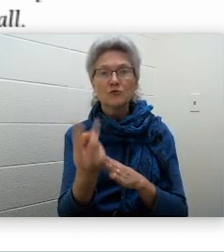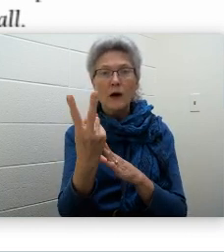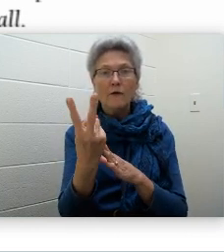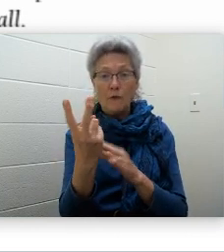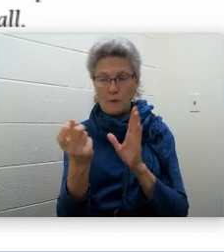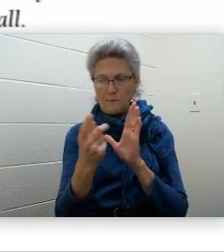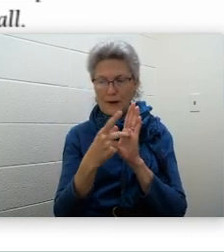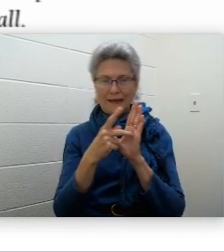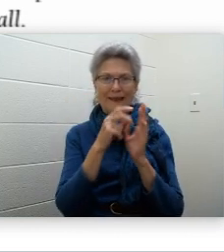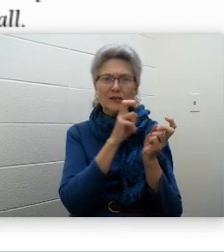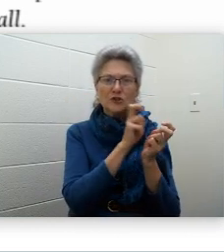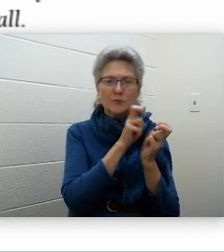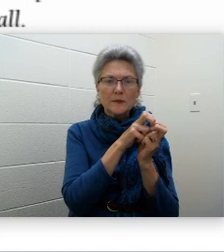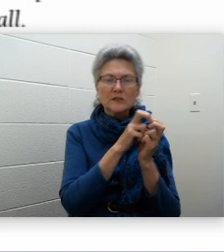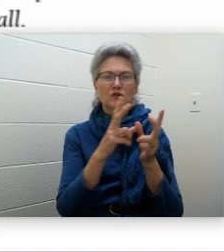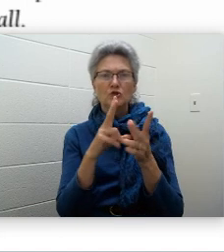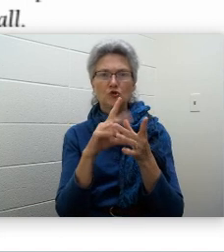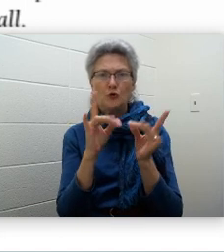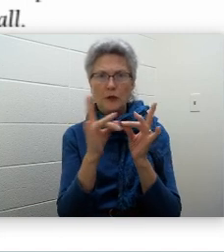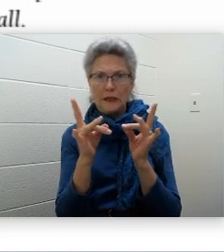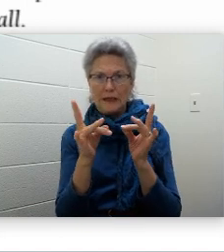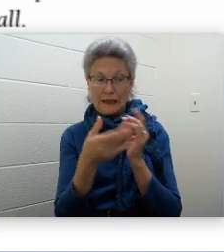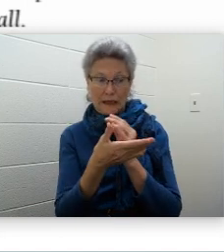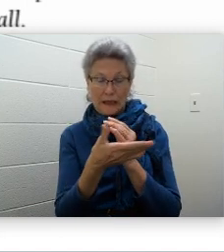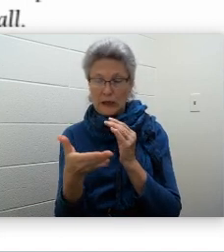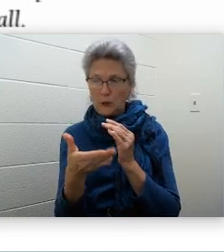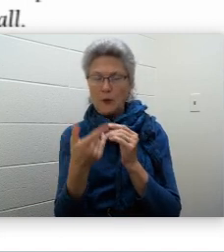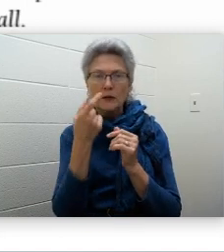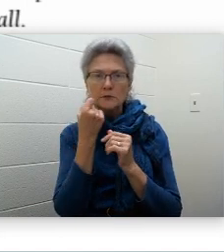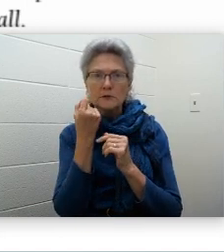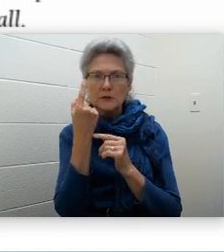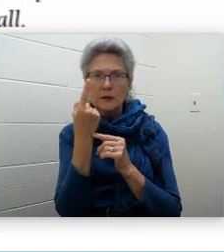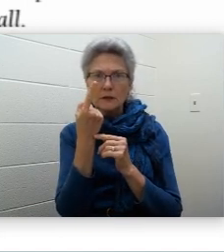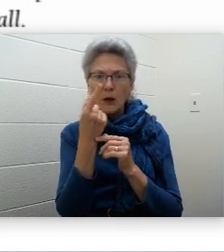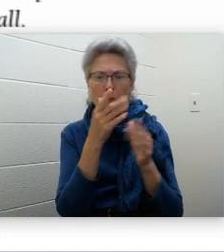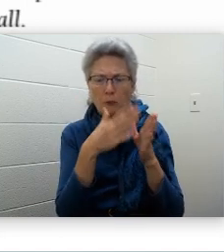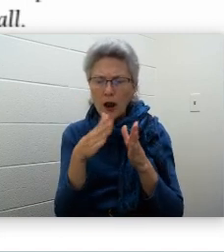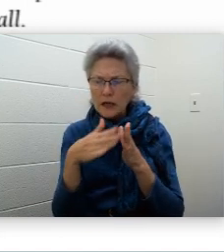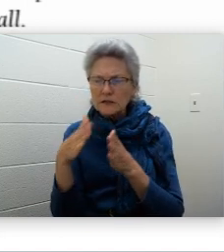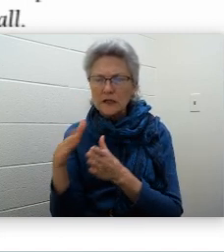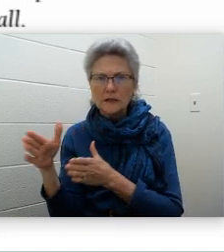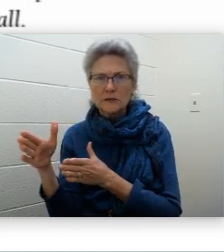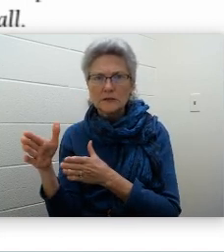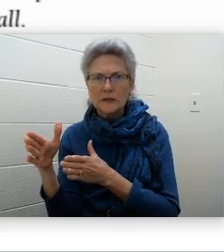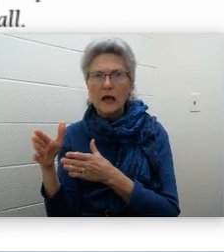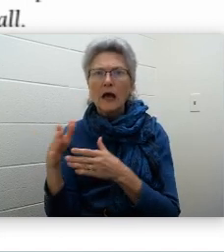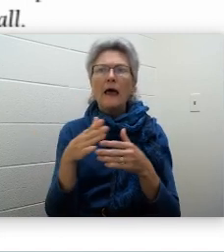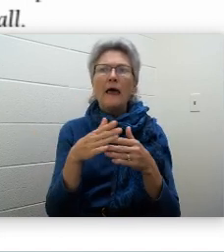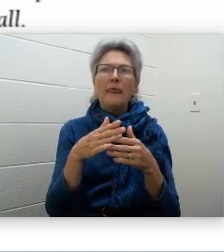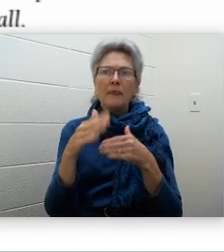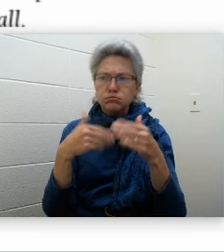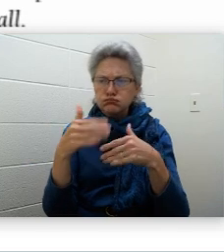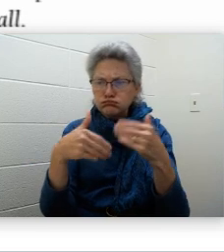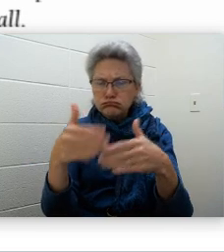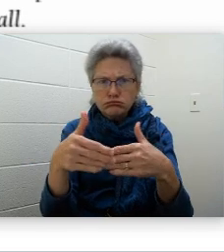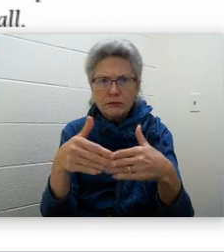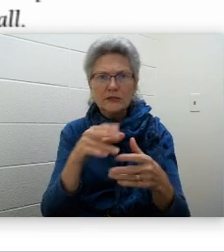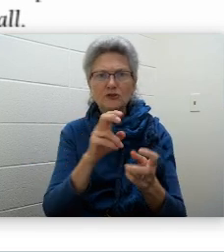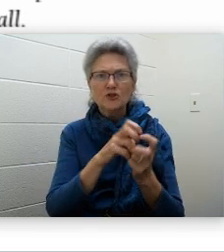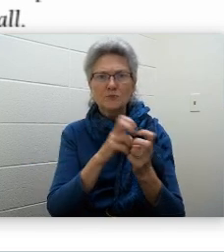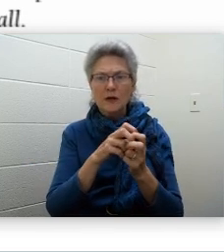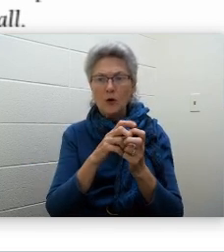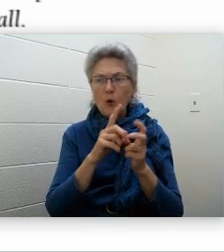back to the chipmunk story. Here we understand the process that the chipmunk goes through to find food. So